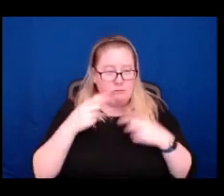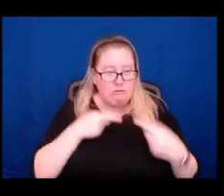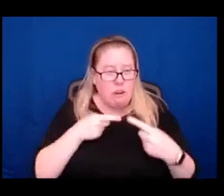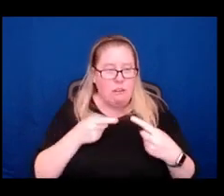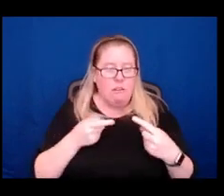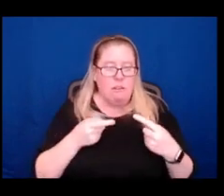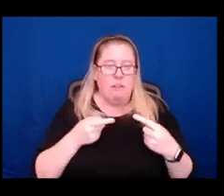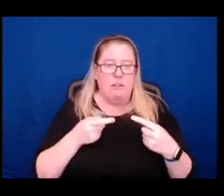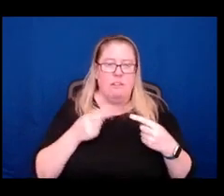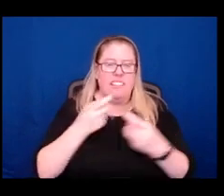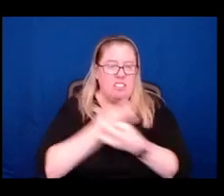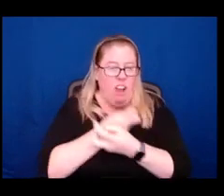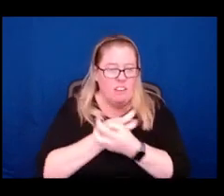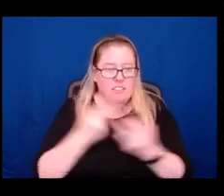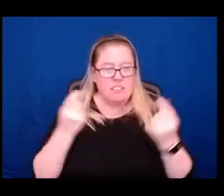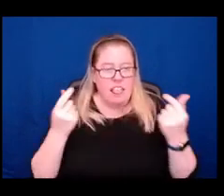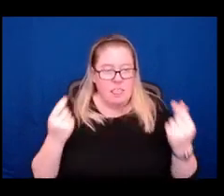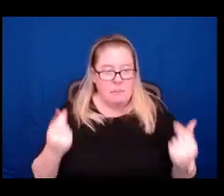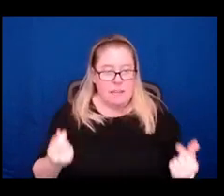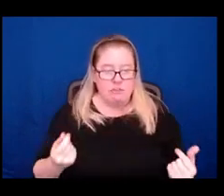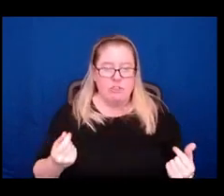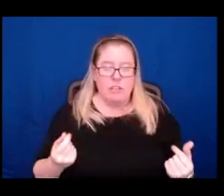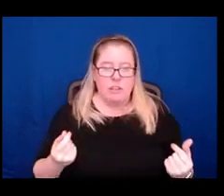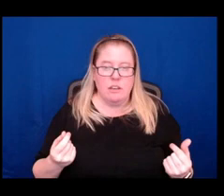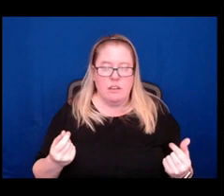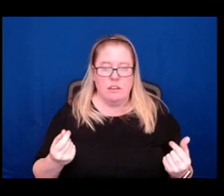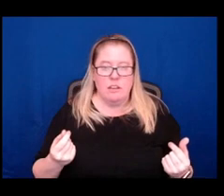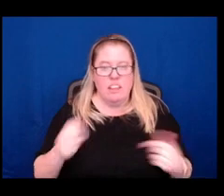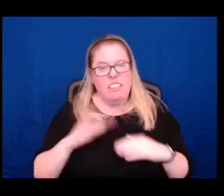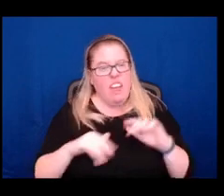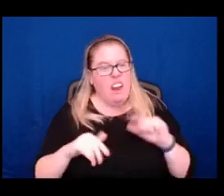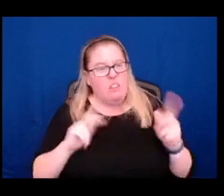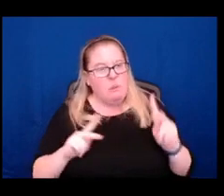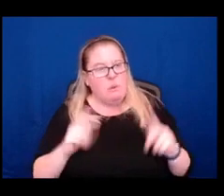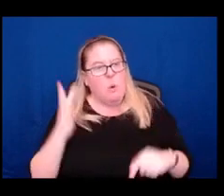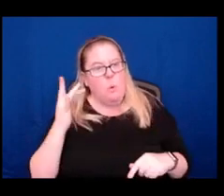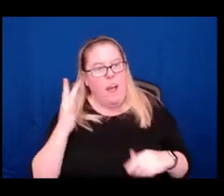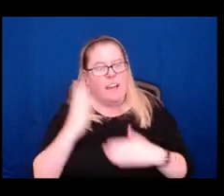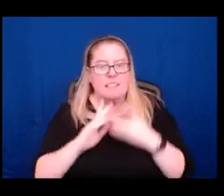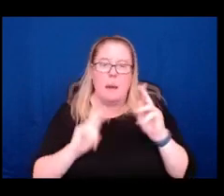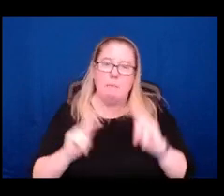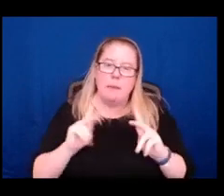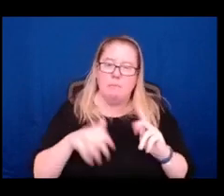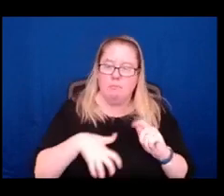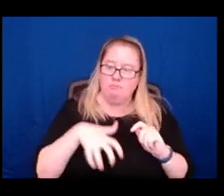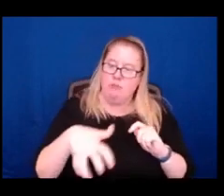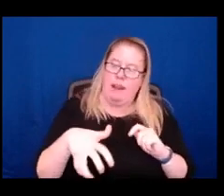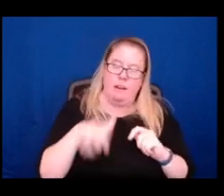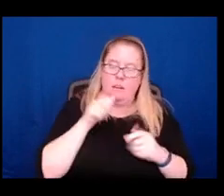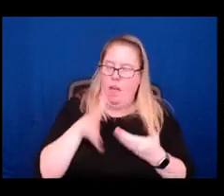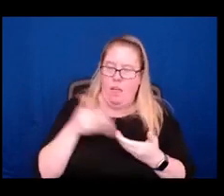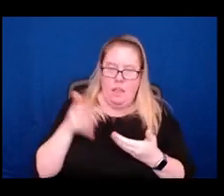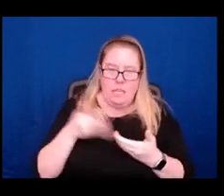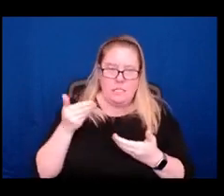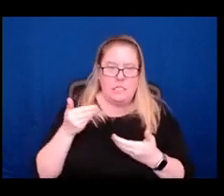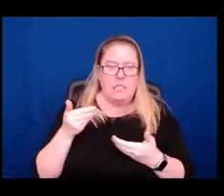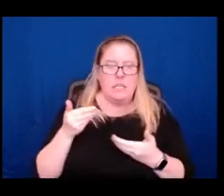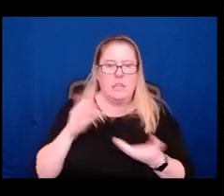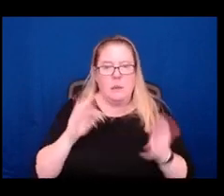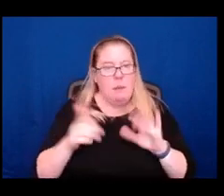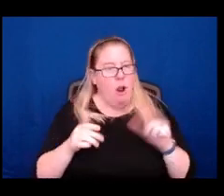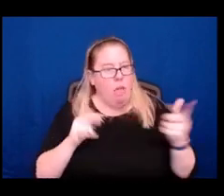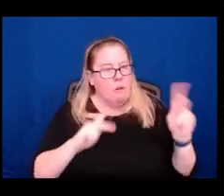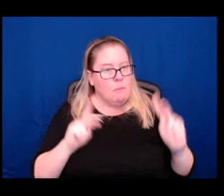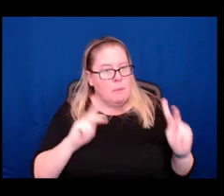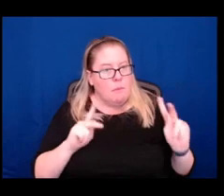eliminating toxins than other people. And this explains why some people have a harder time getting pregnant. And it could show up in other